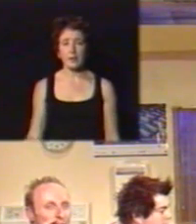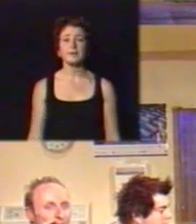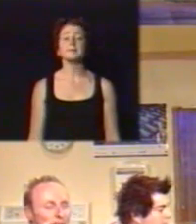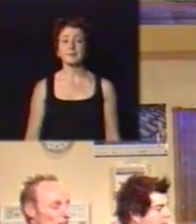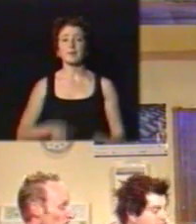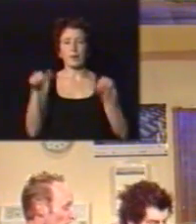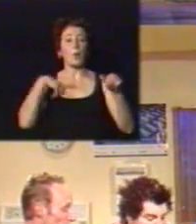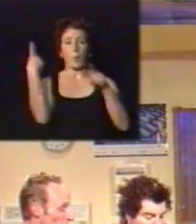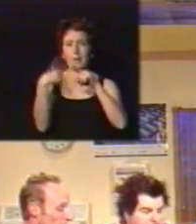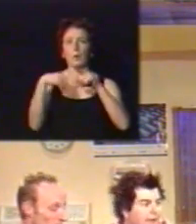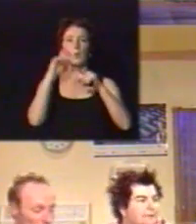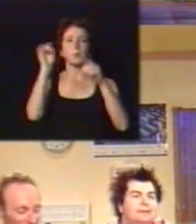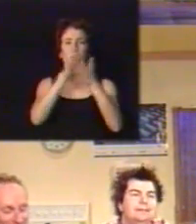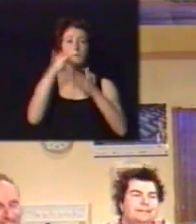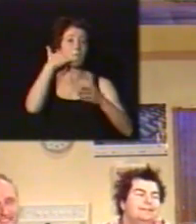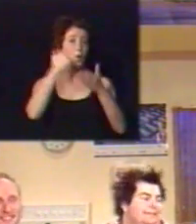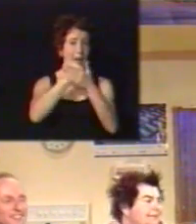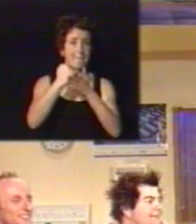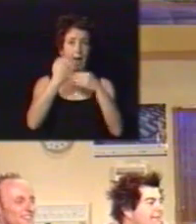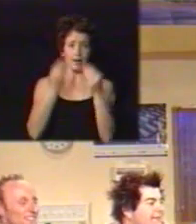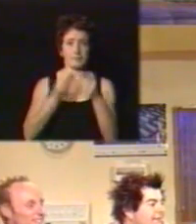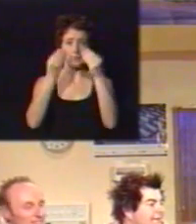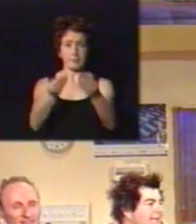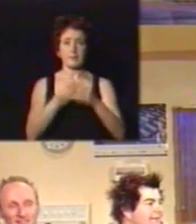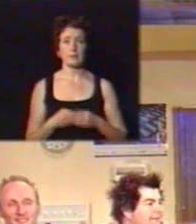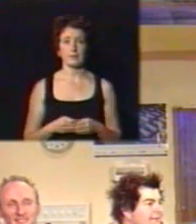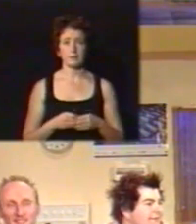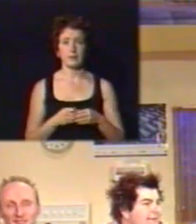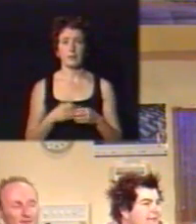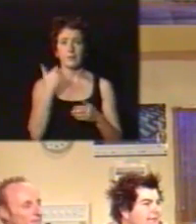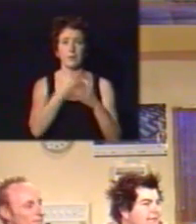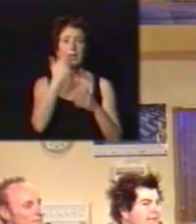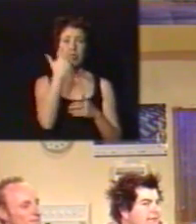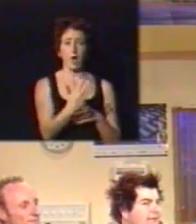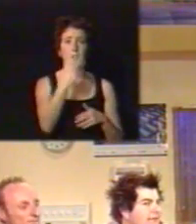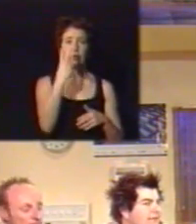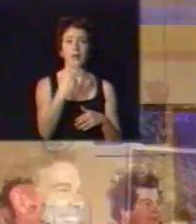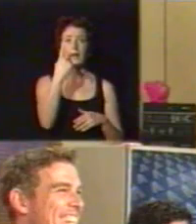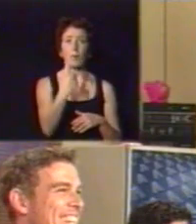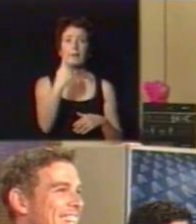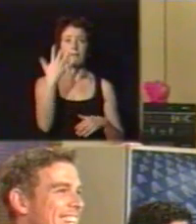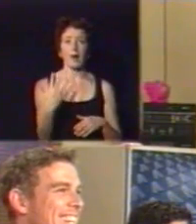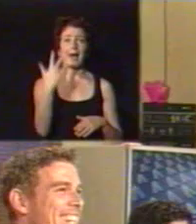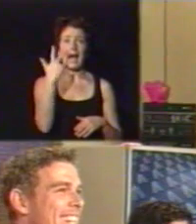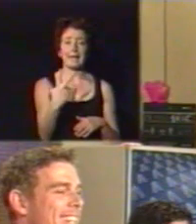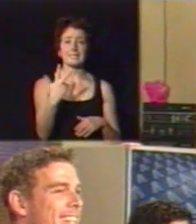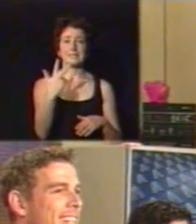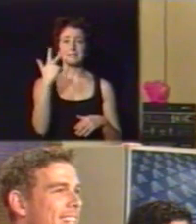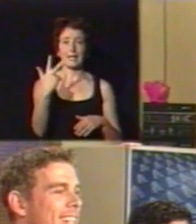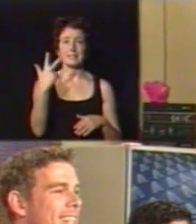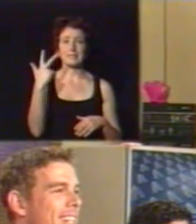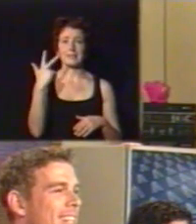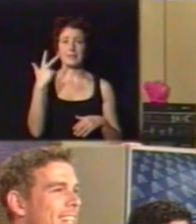We're going to quickly get the contact details. Just the phone number there. We're going to phone number is 93 15 8809 and very